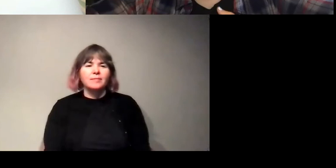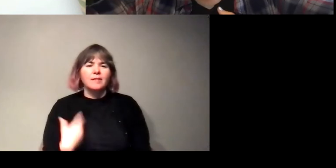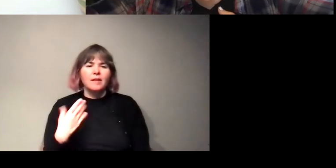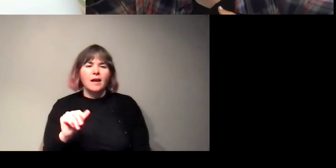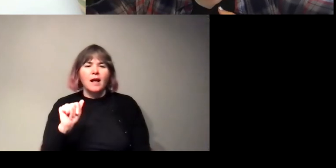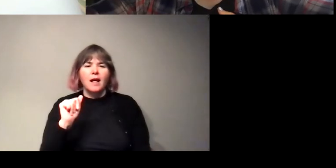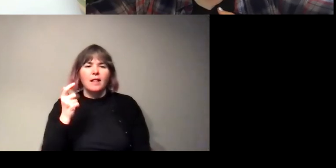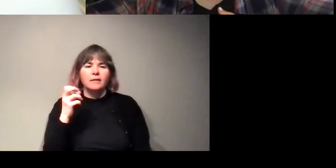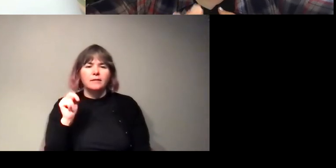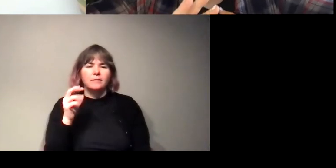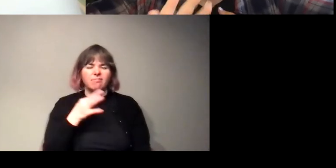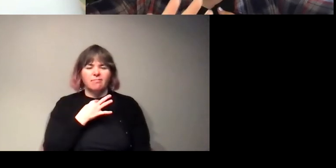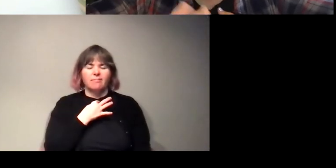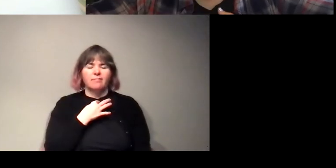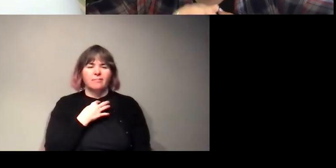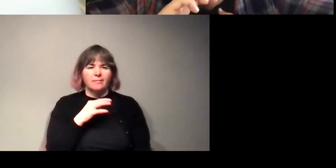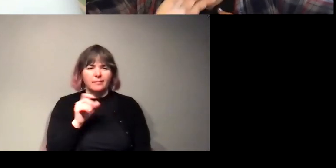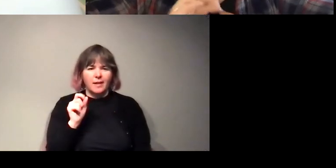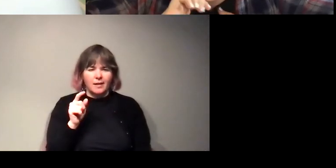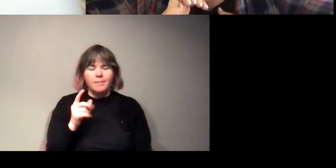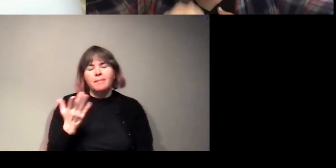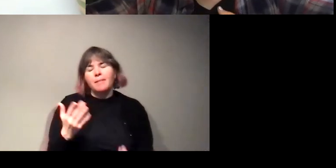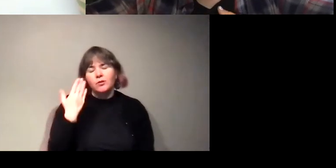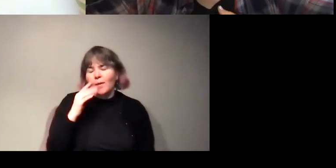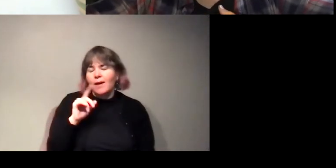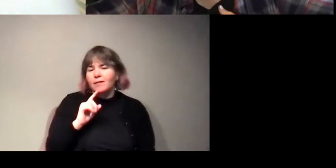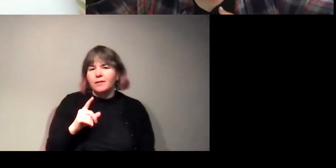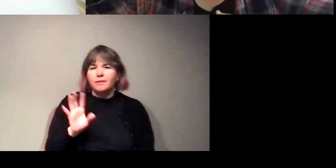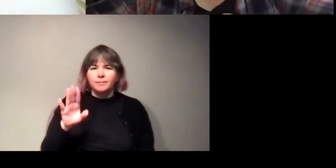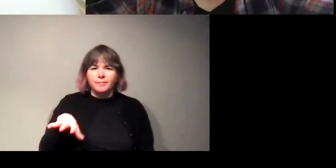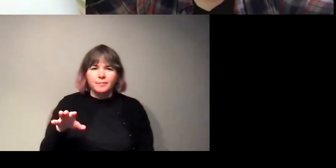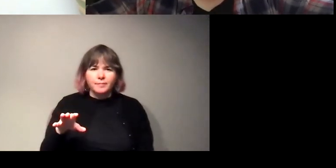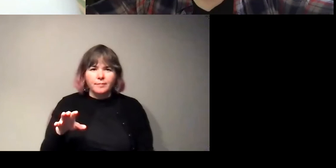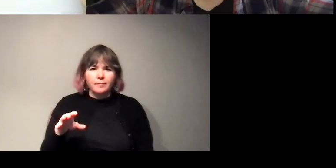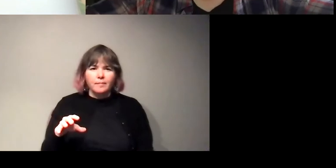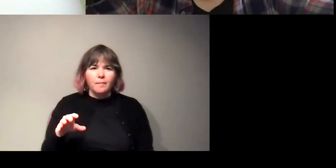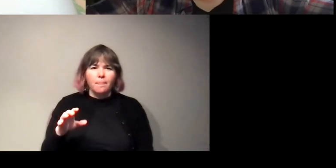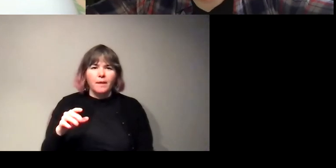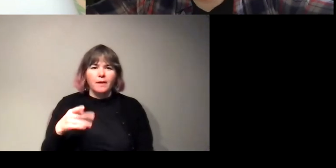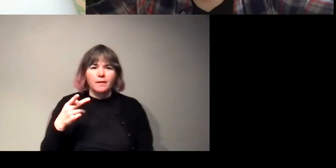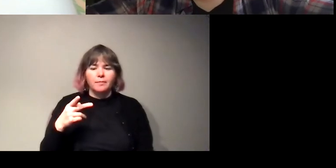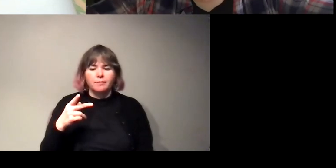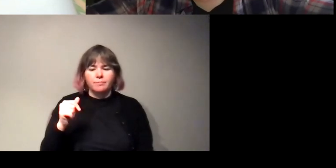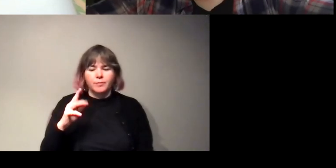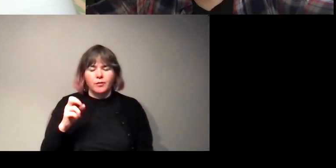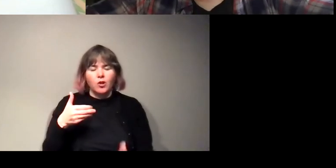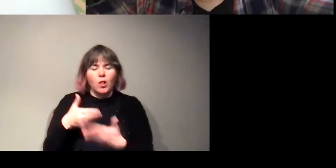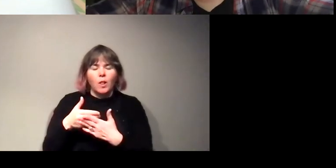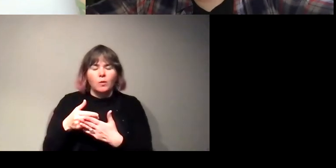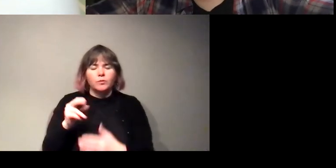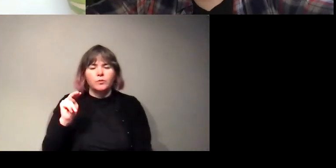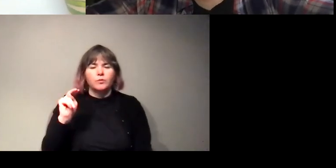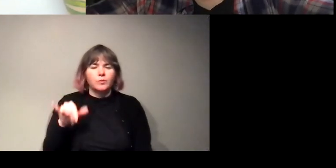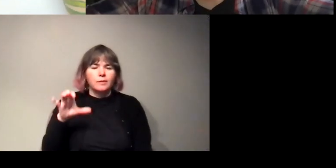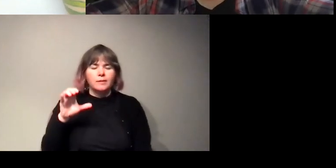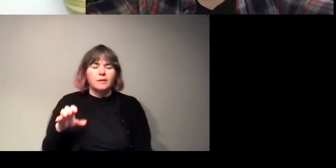Allison. What is the, and I don't necessarily expect you to know the answer to this, but we'll try anyway. What is the closest prairie to New York City? I came a bit late.